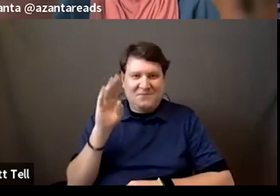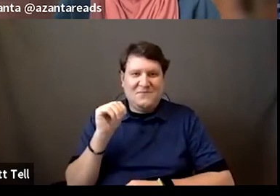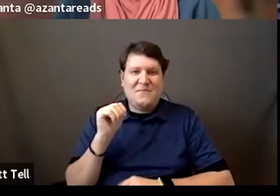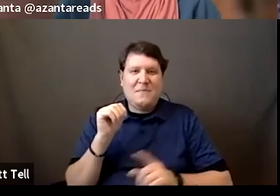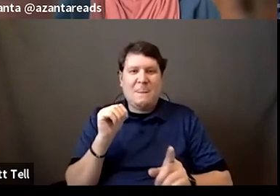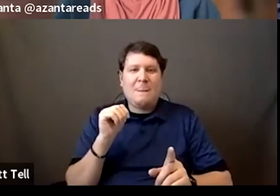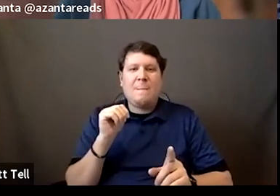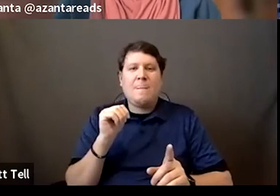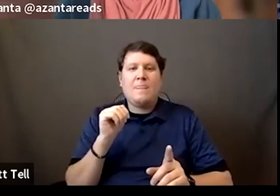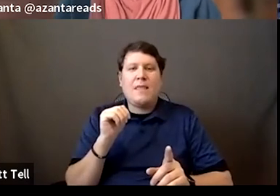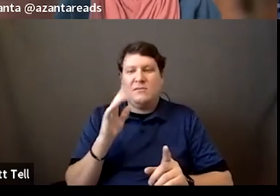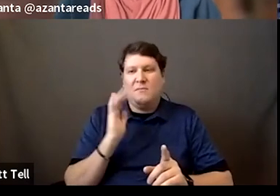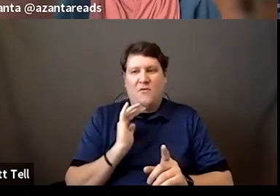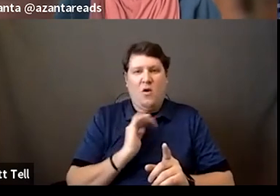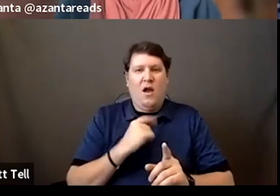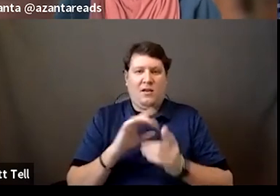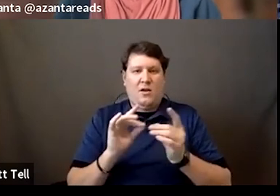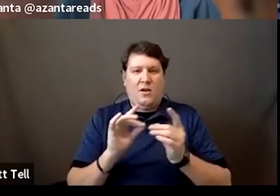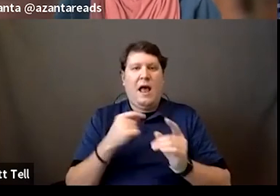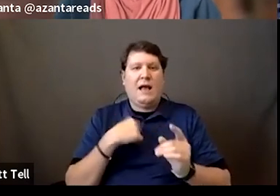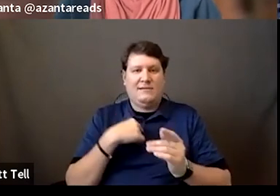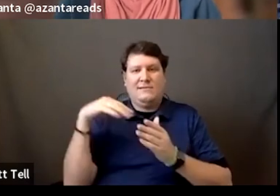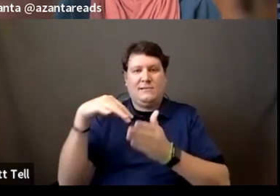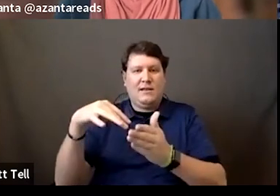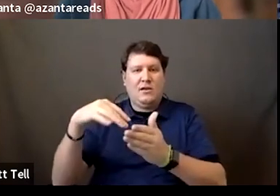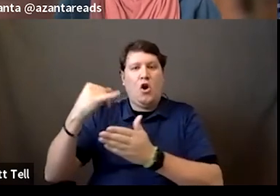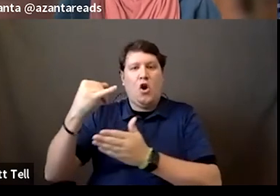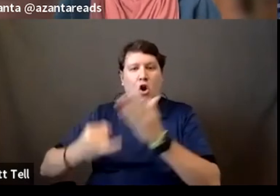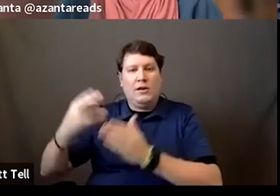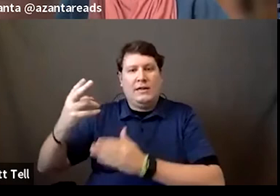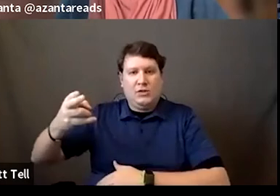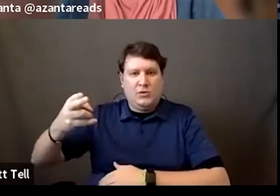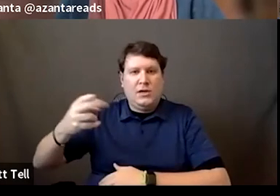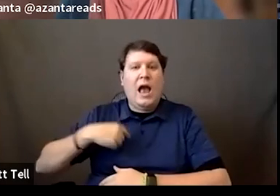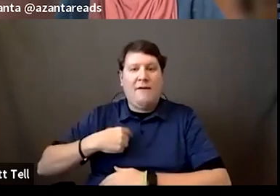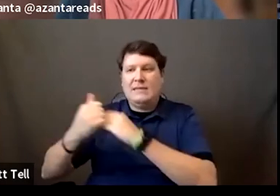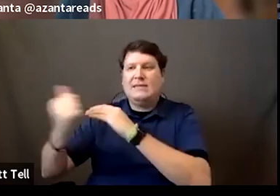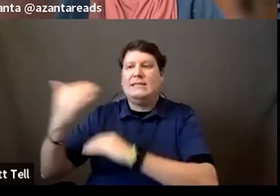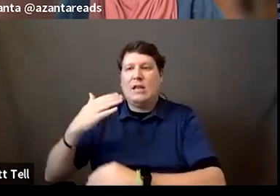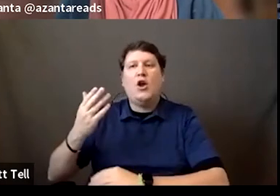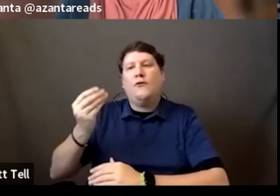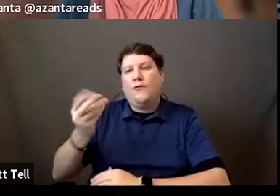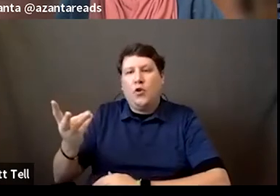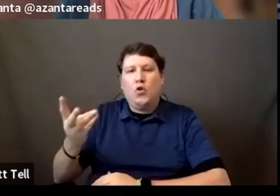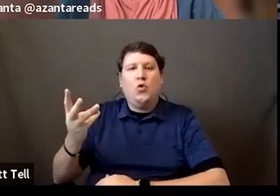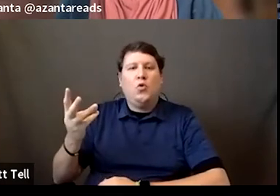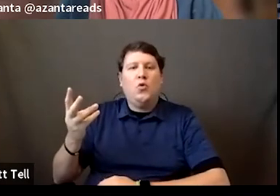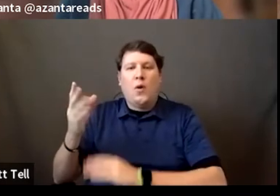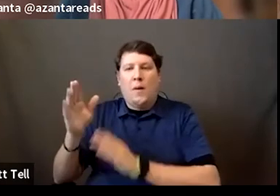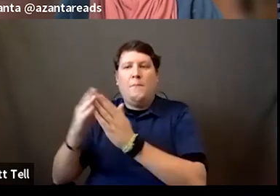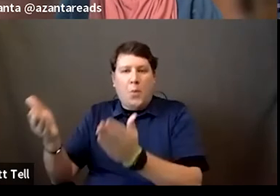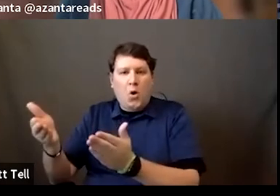So like I said before, I do study art history, and I have been sent a couple of encyclopedic books with